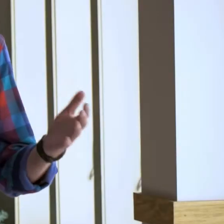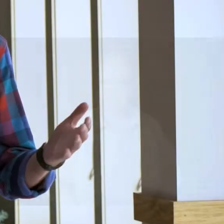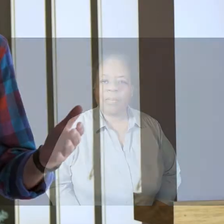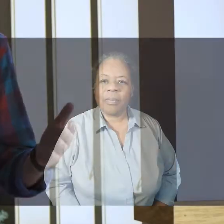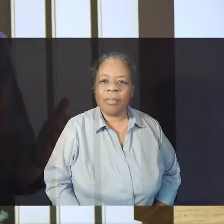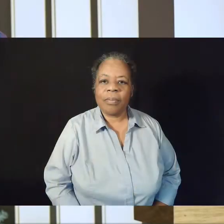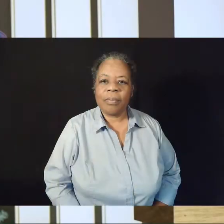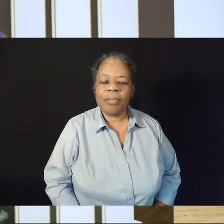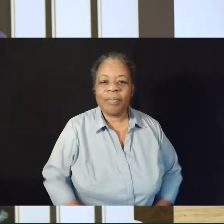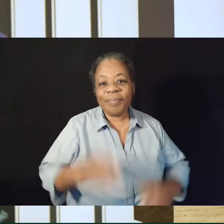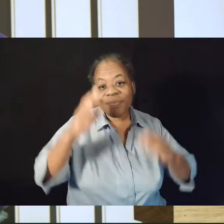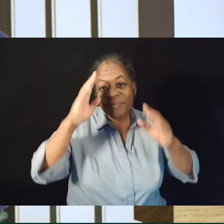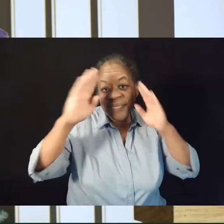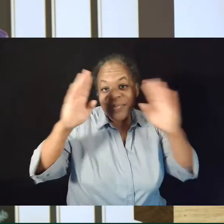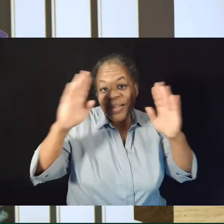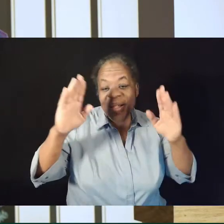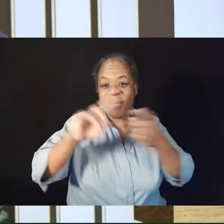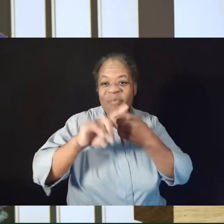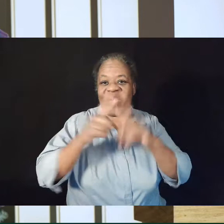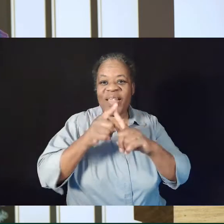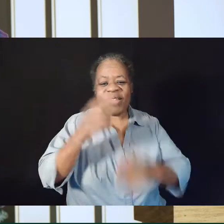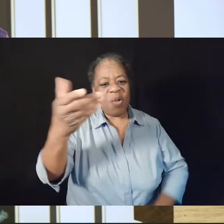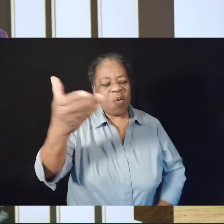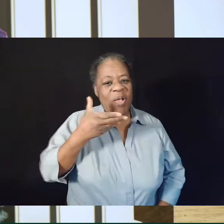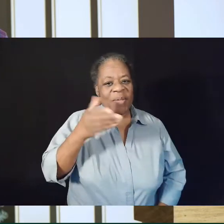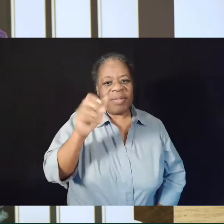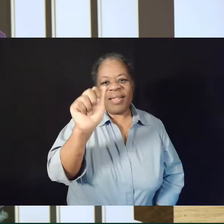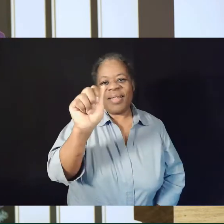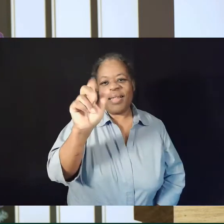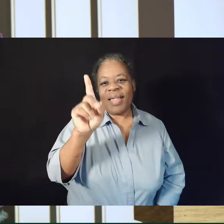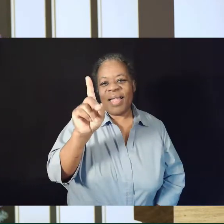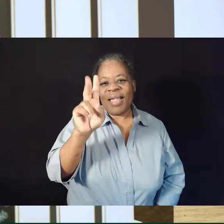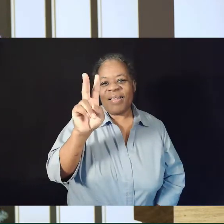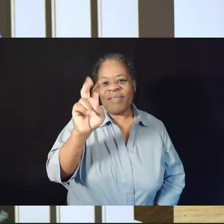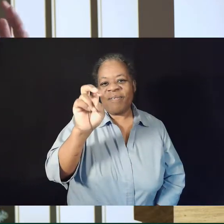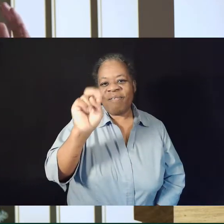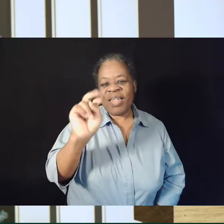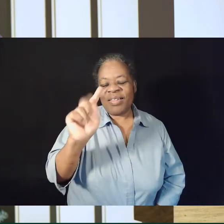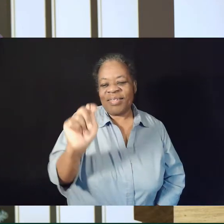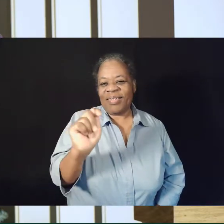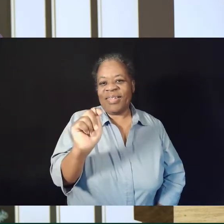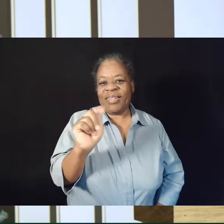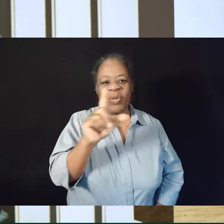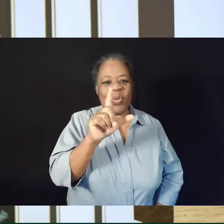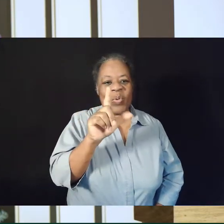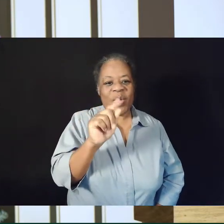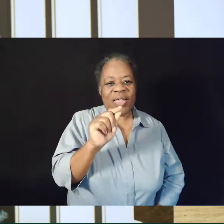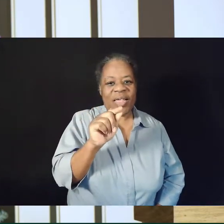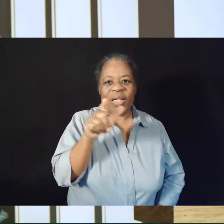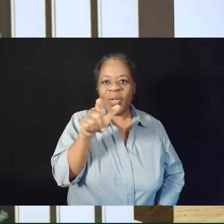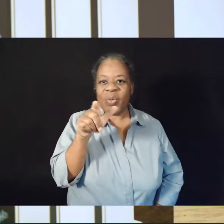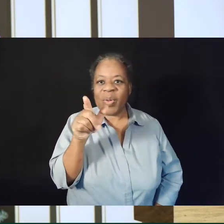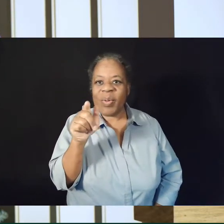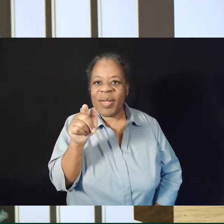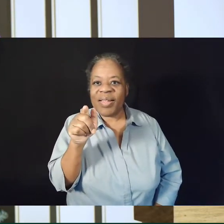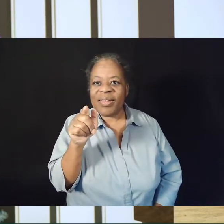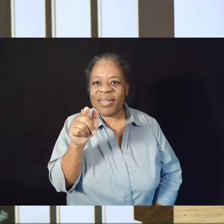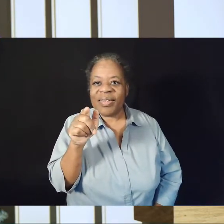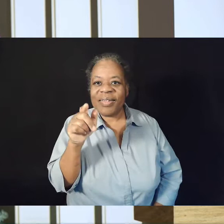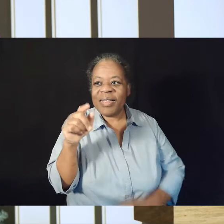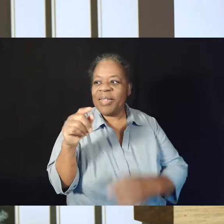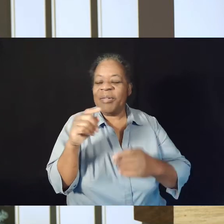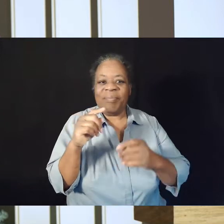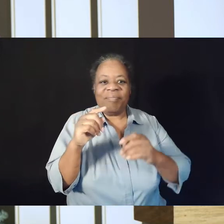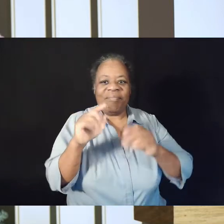Well, hey friends, welcome to Advent 2021. Now, I love every season and every Sunday here at